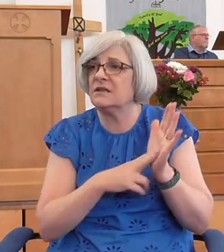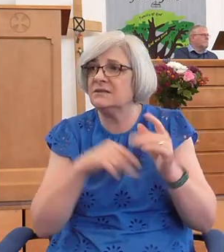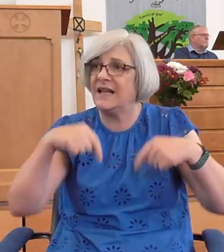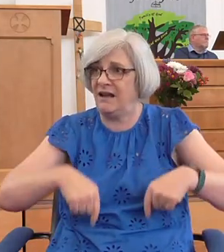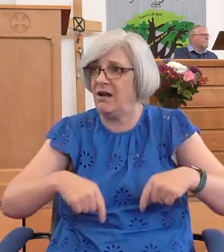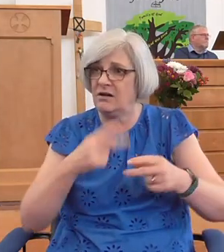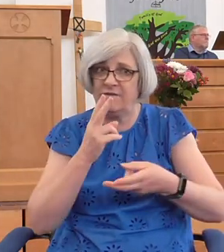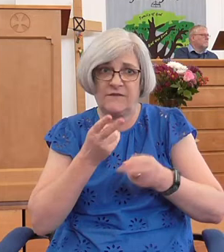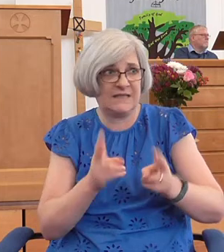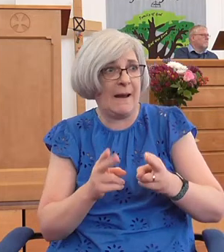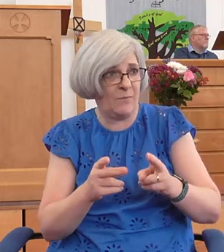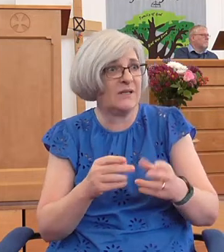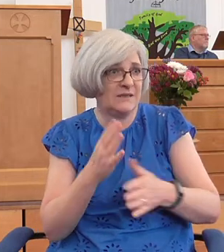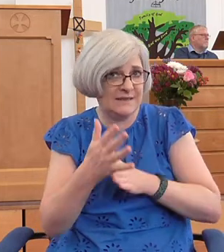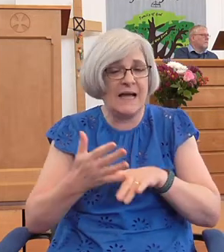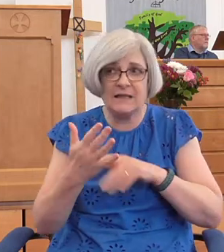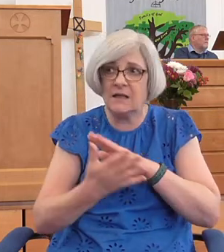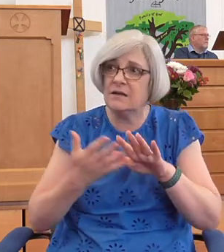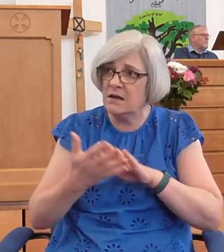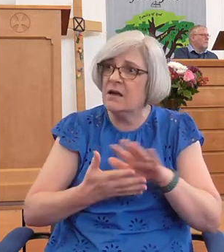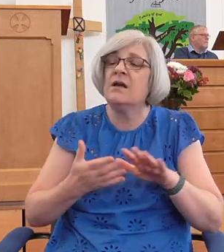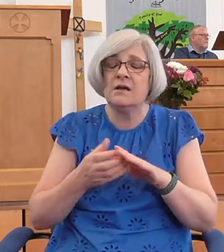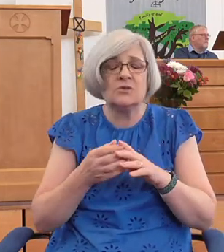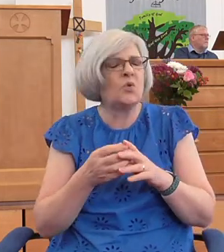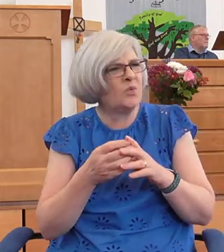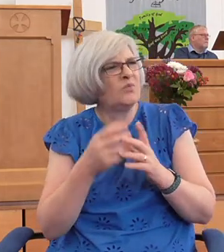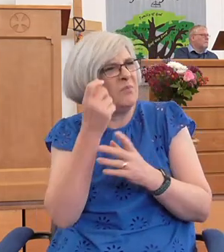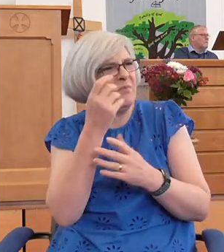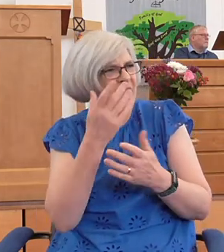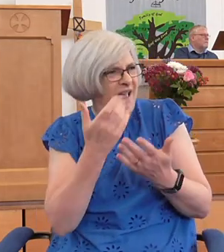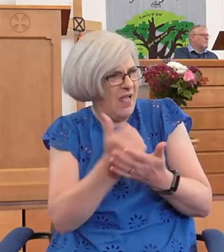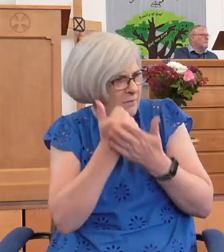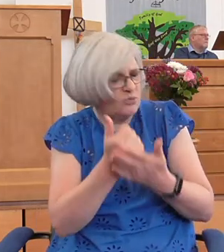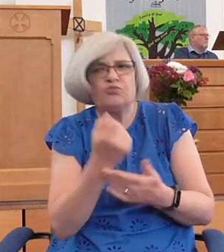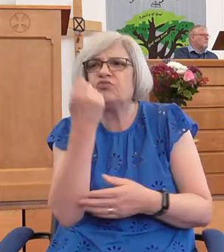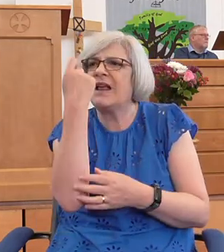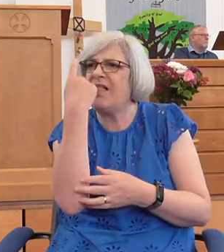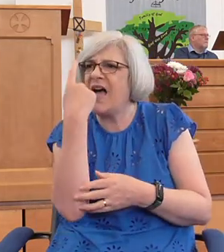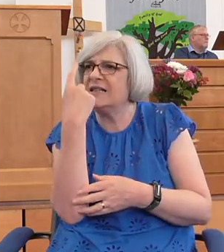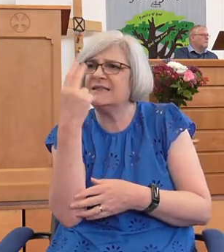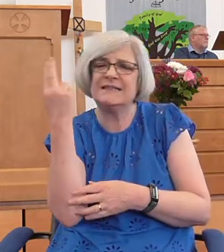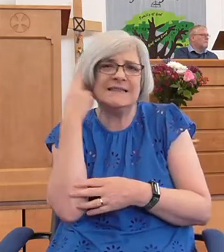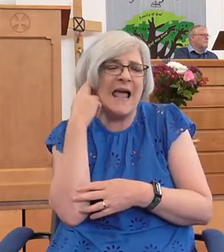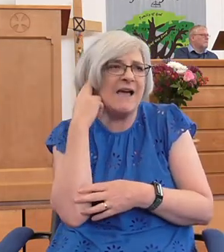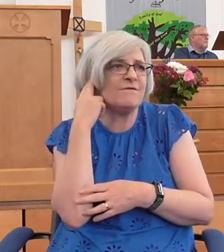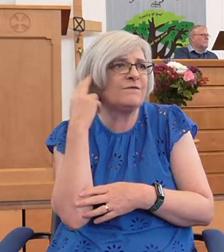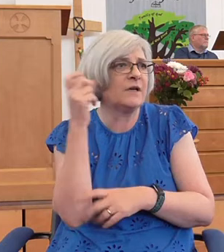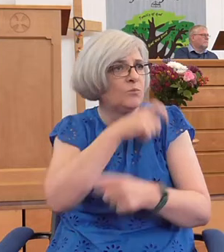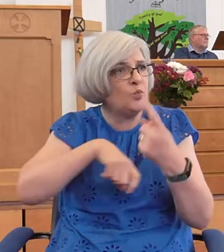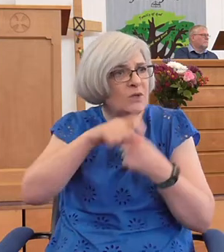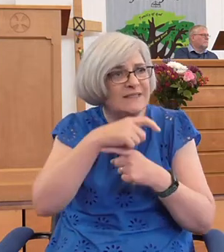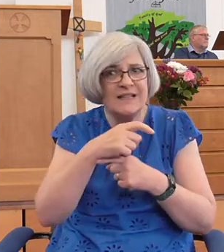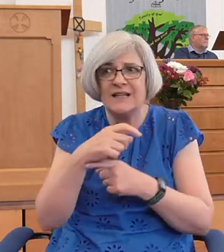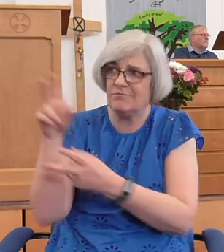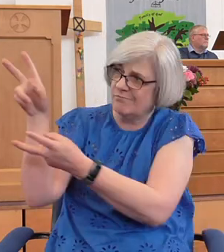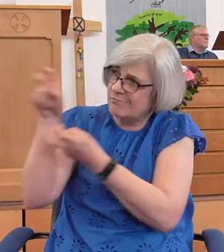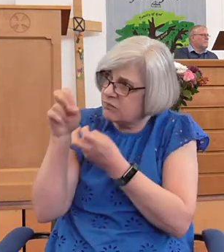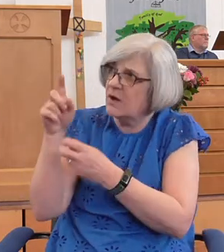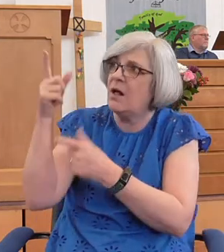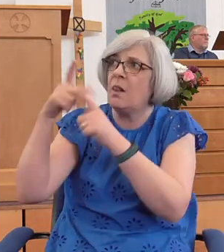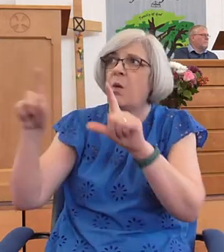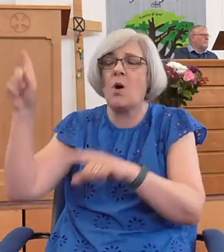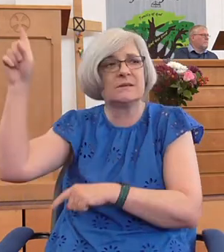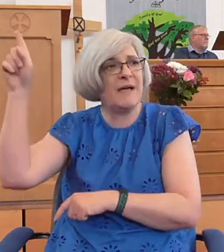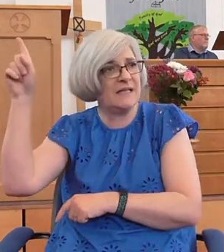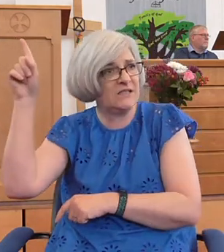we live stream the services means that the deaf community receive the Lord's message maybe more